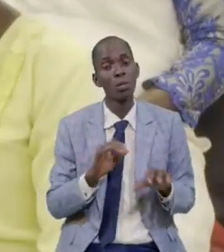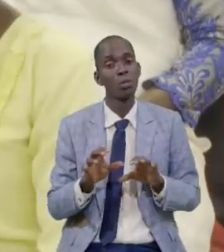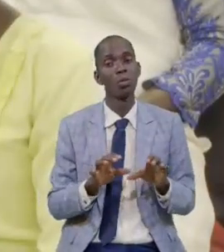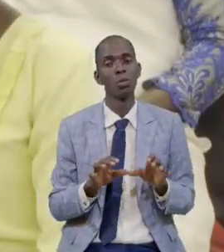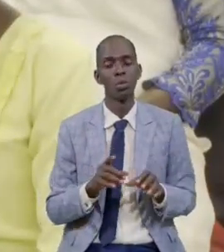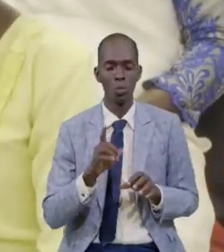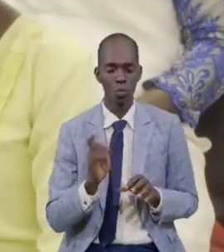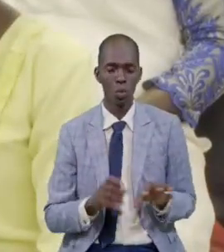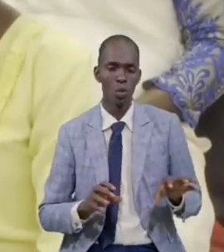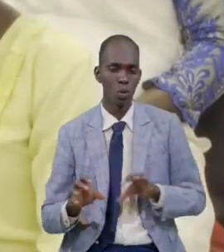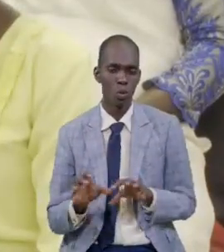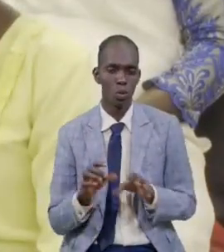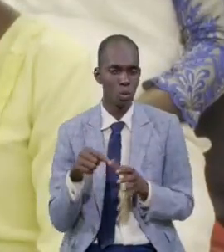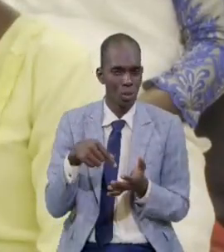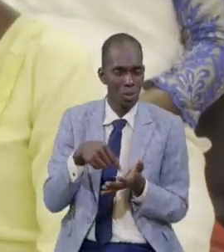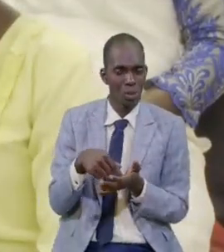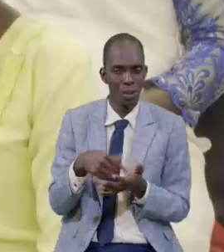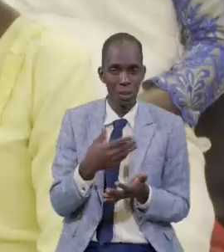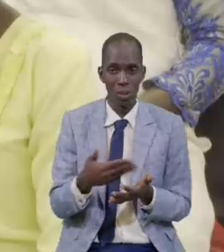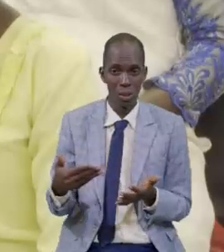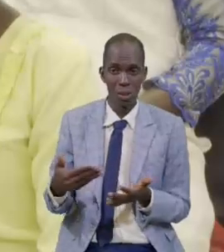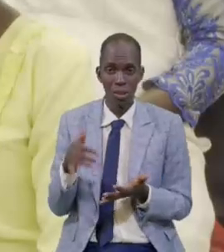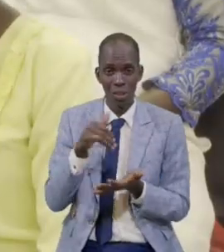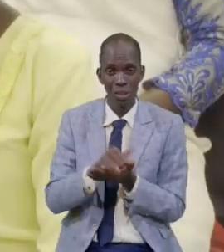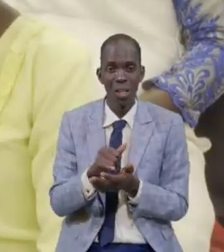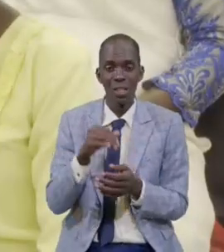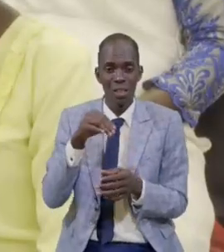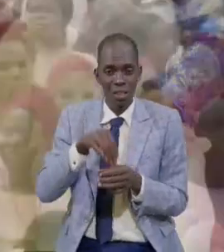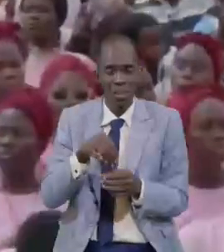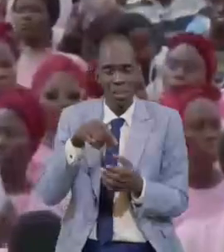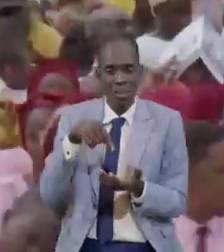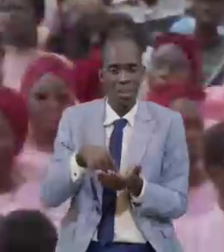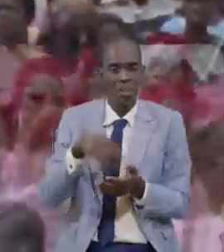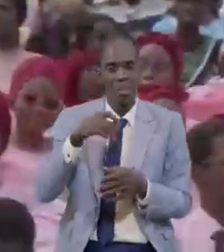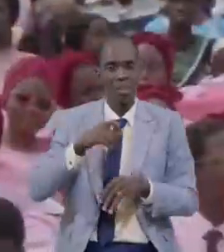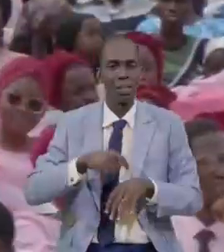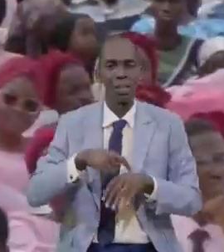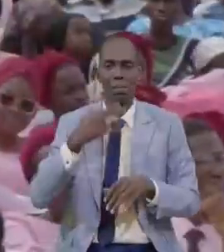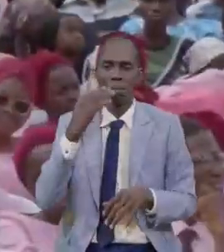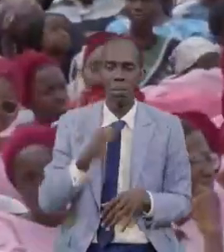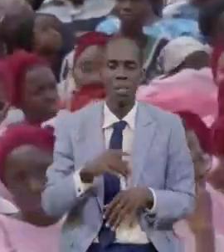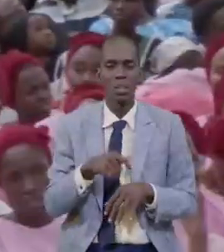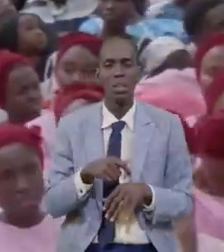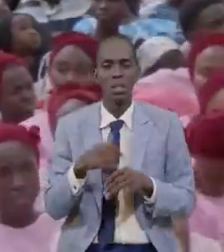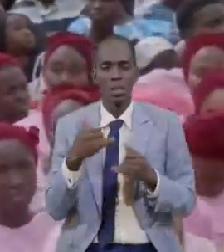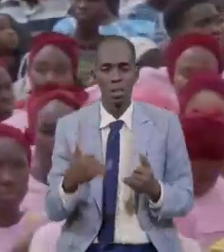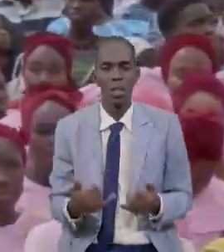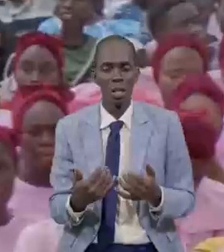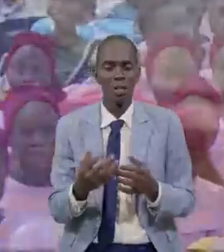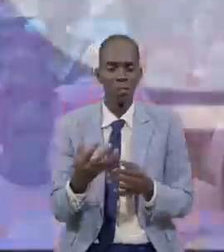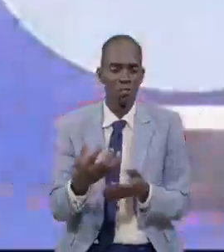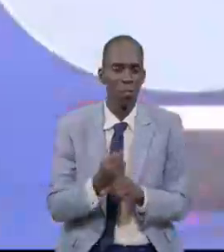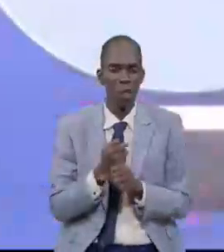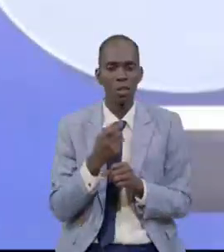this evil day, at this evil time, put on that whole armor, and having done all